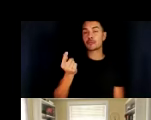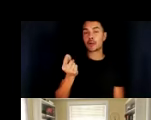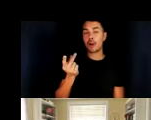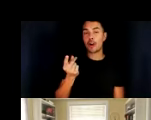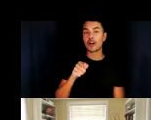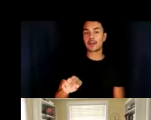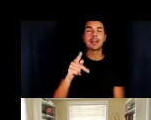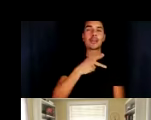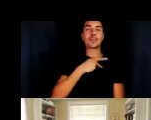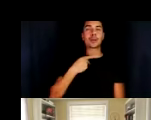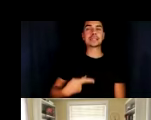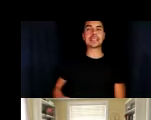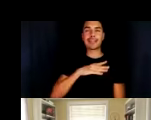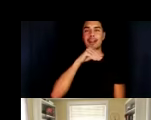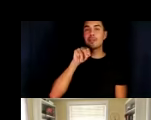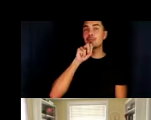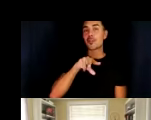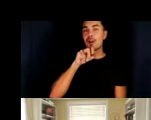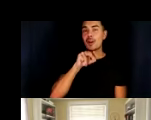Frog. Nice.